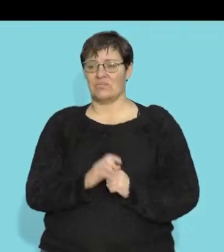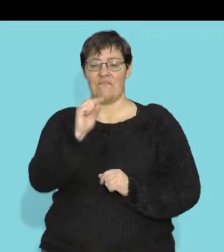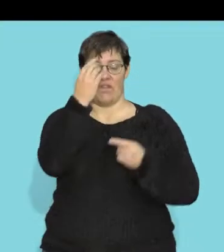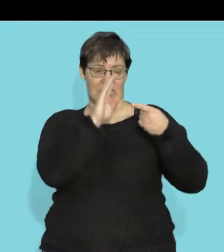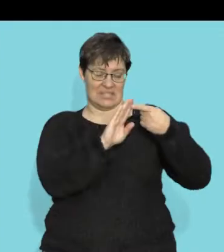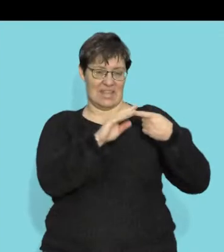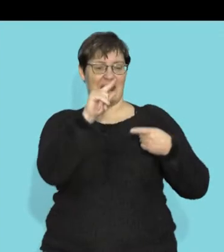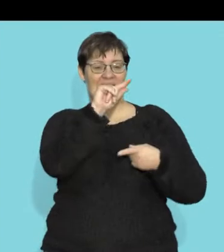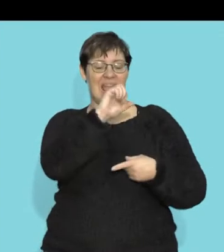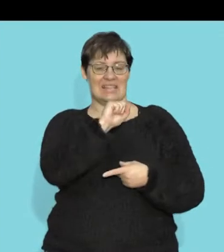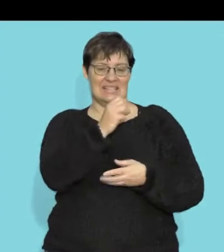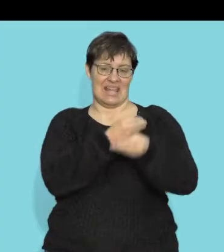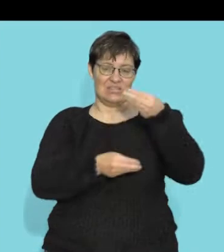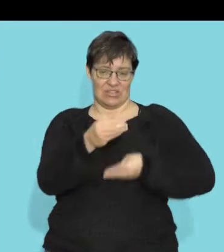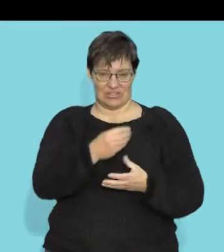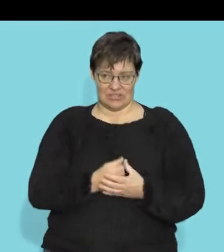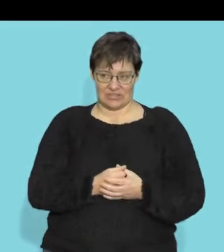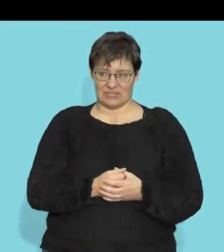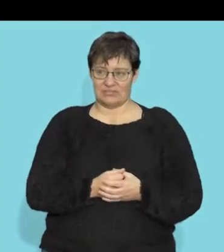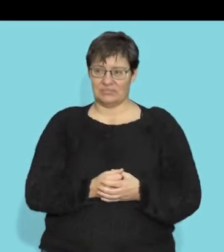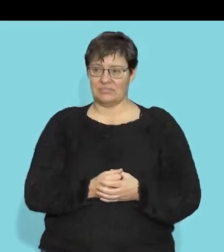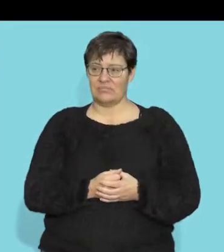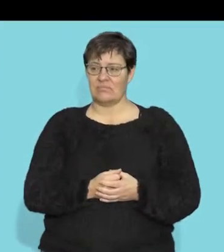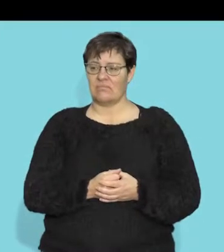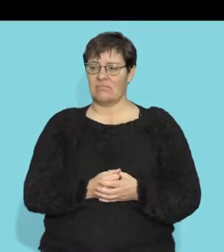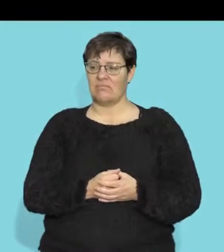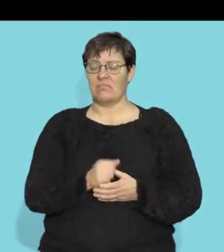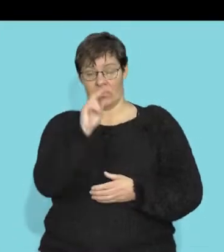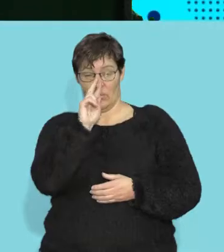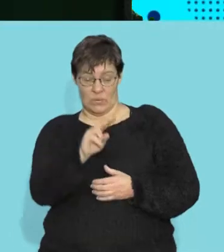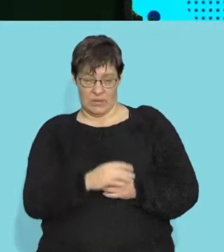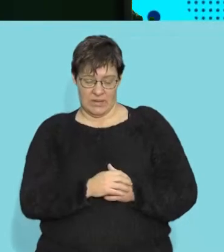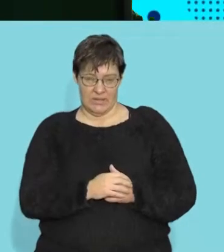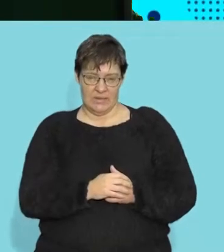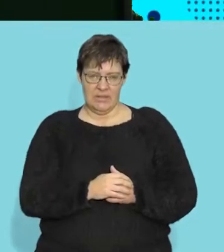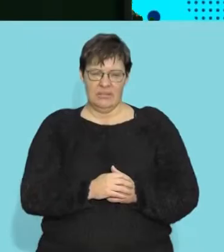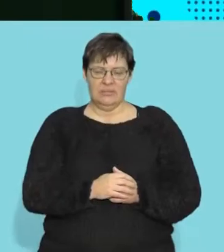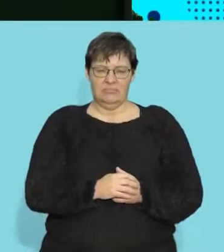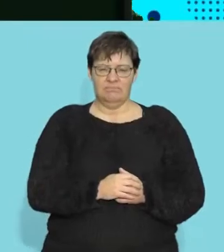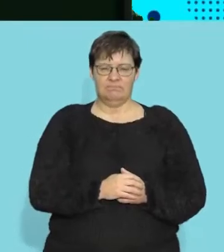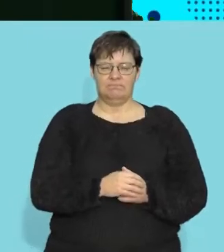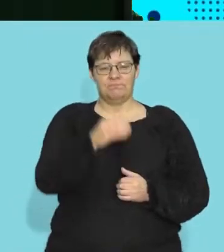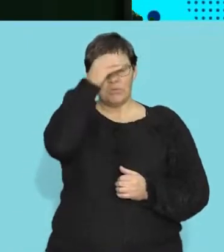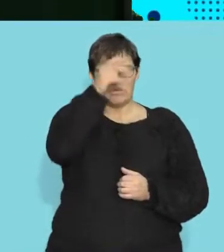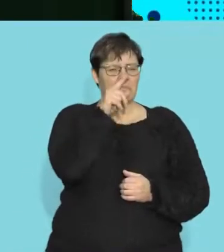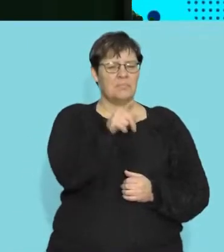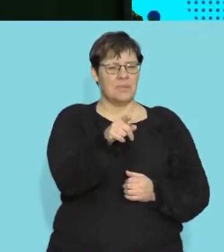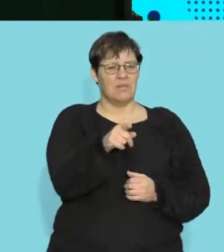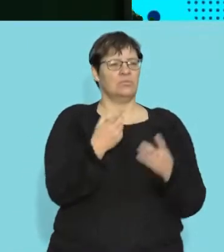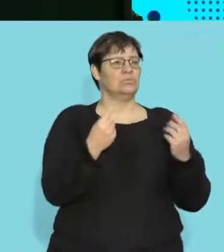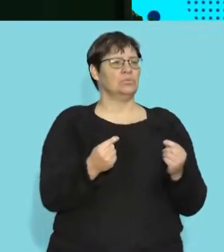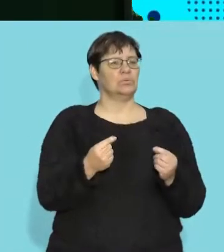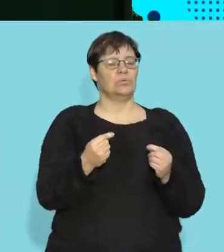first part of gaseous exchange. Now I just want you to have a look over here. When we look at this concept, I think you would have done it when we